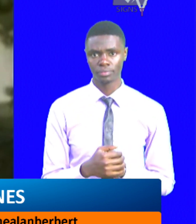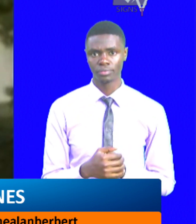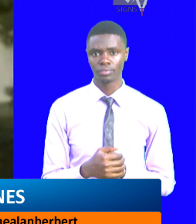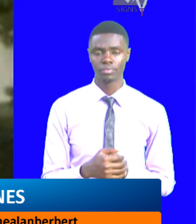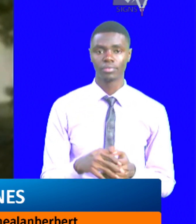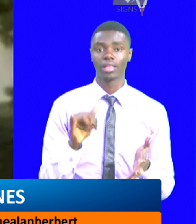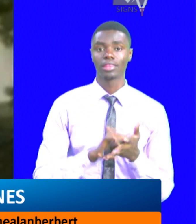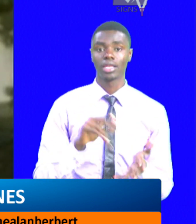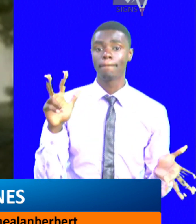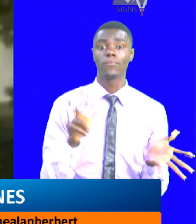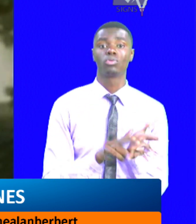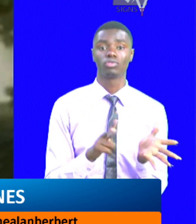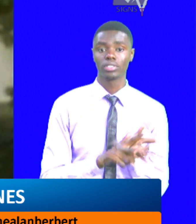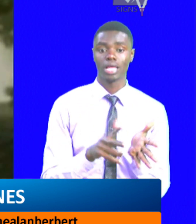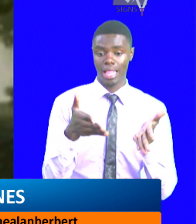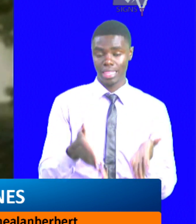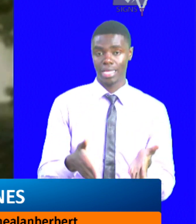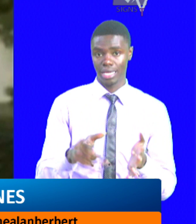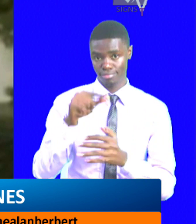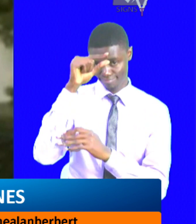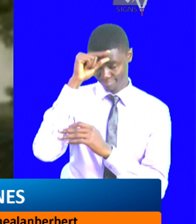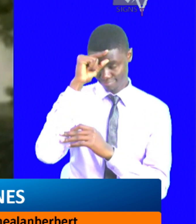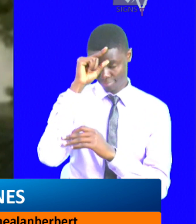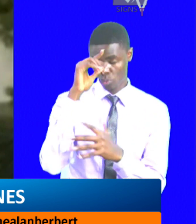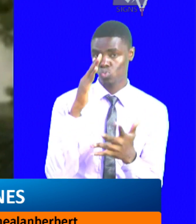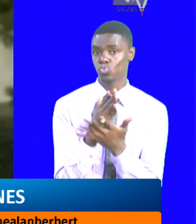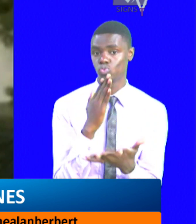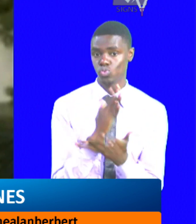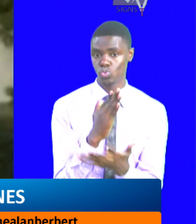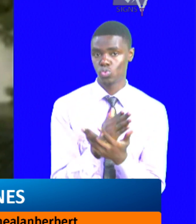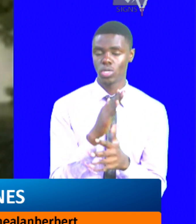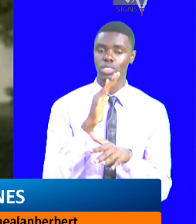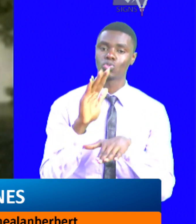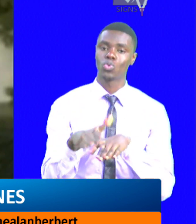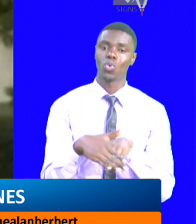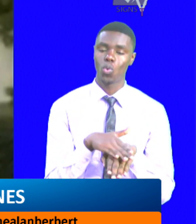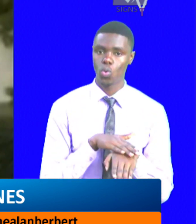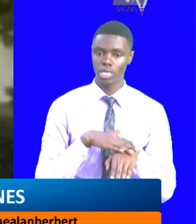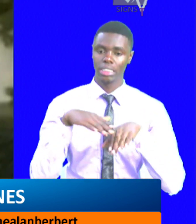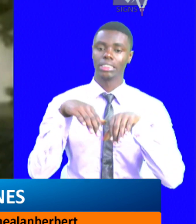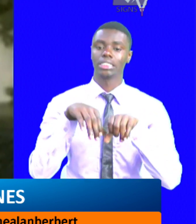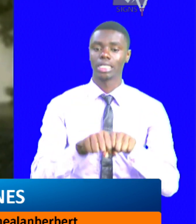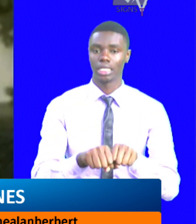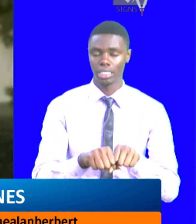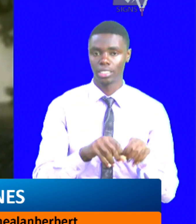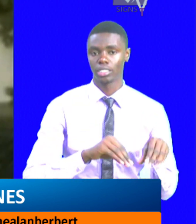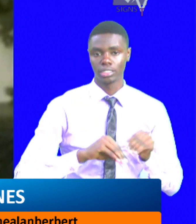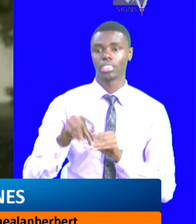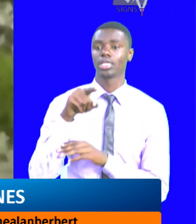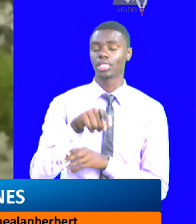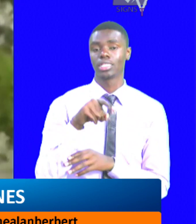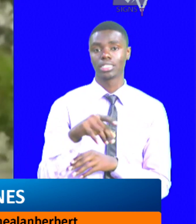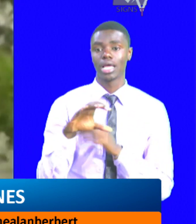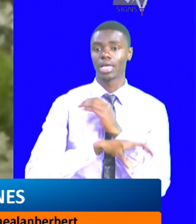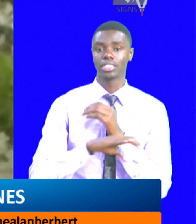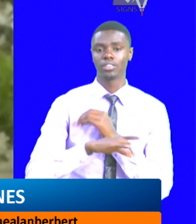prove that the current regime is actually slowly taking this country into a dictatorship.